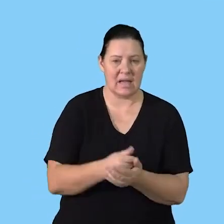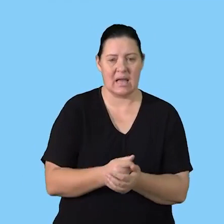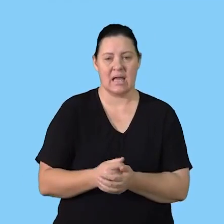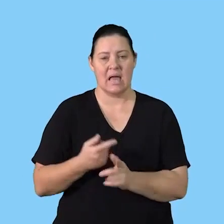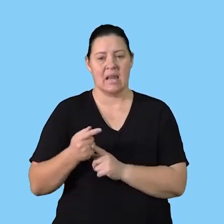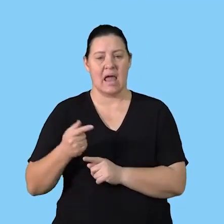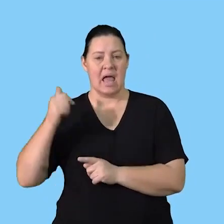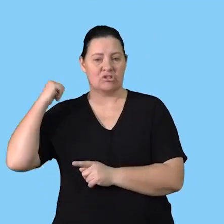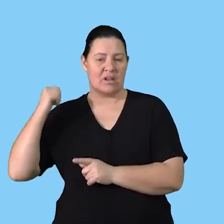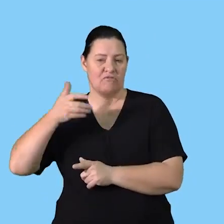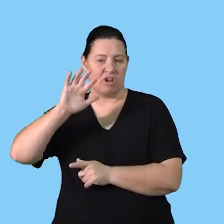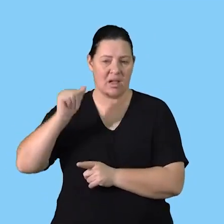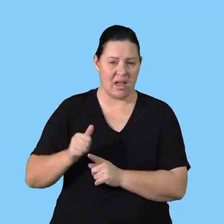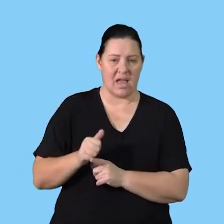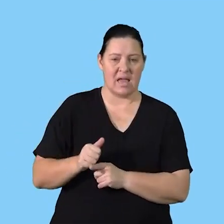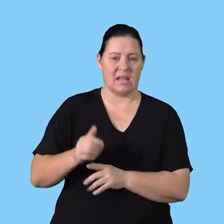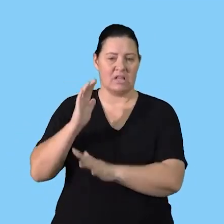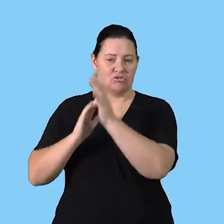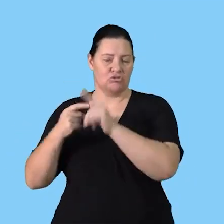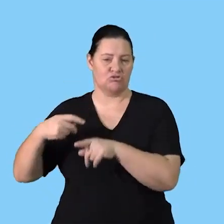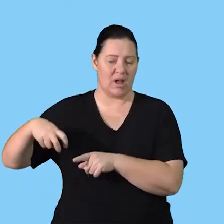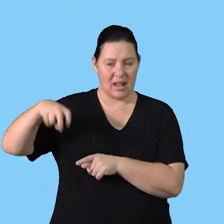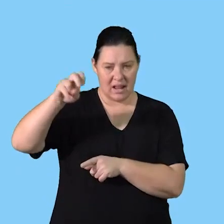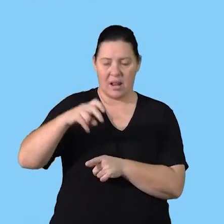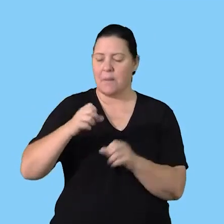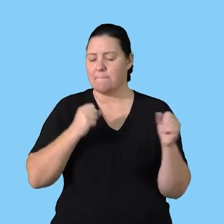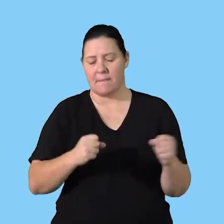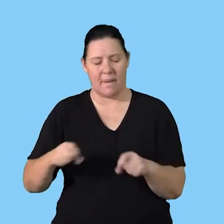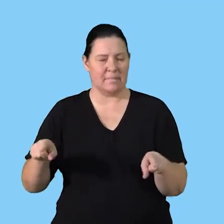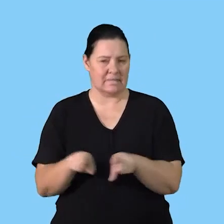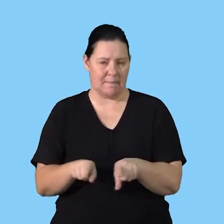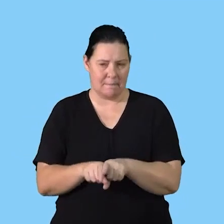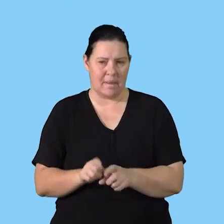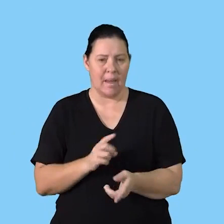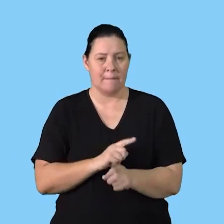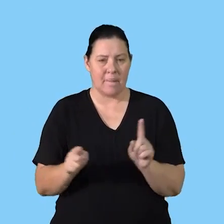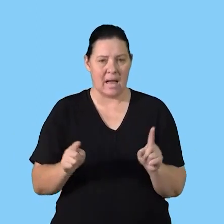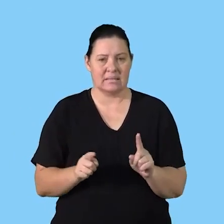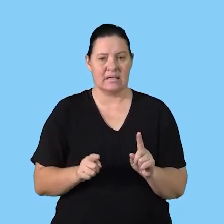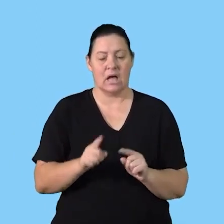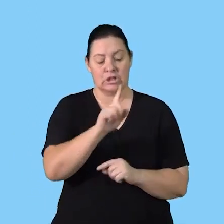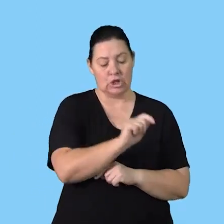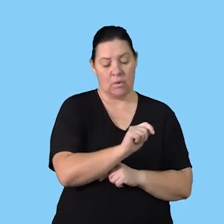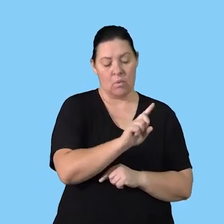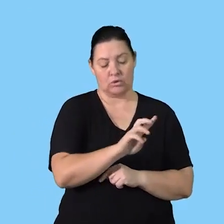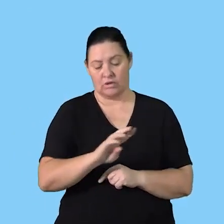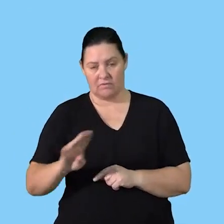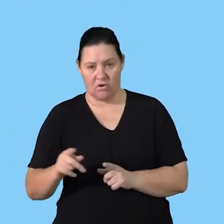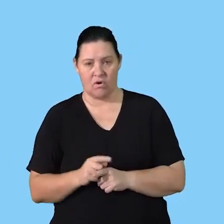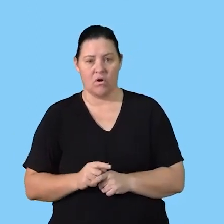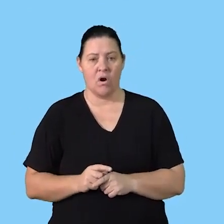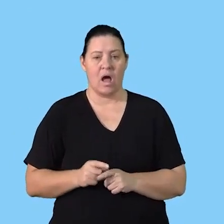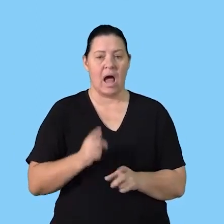the same. There are no changes in the terms of the main topics. But in terms of the different terms, under the